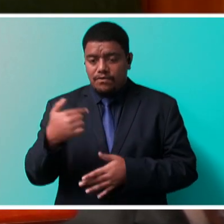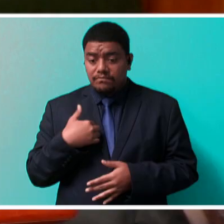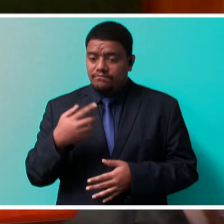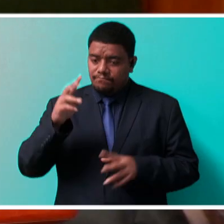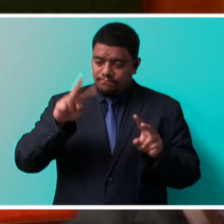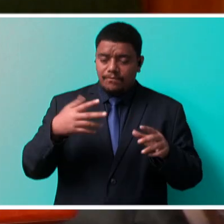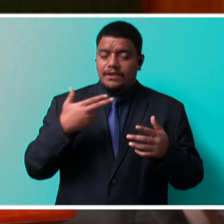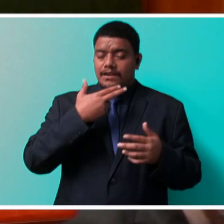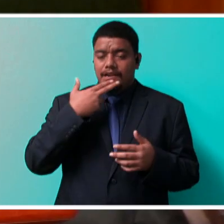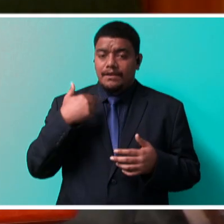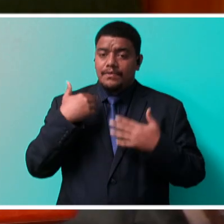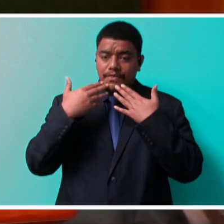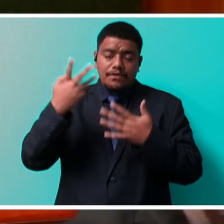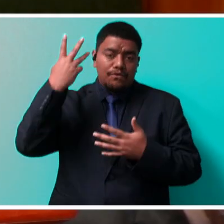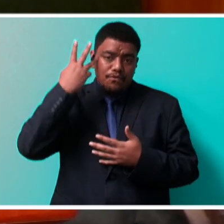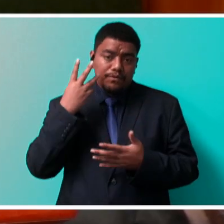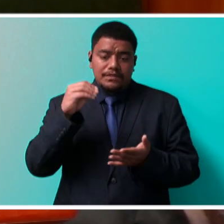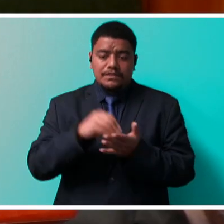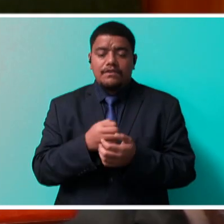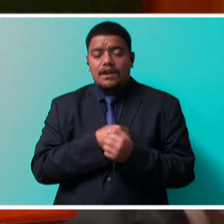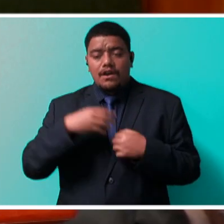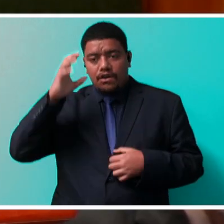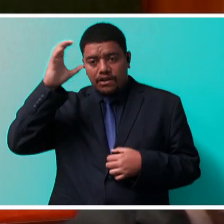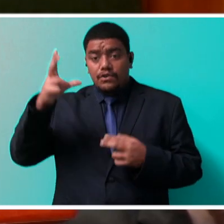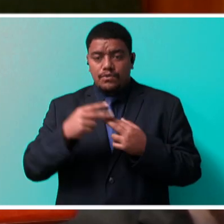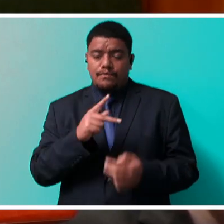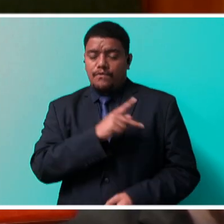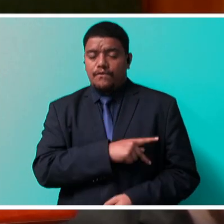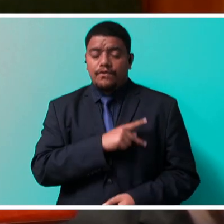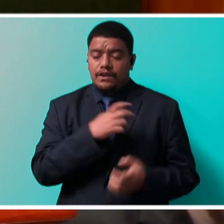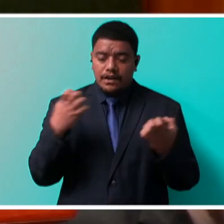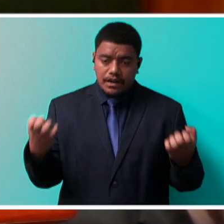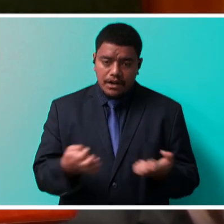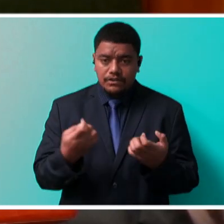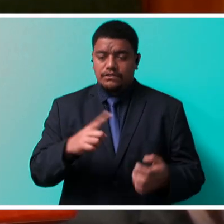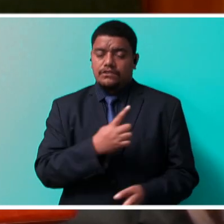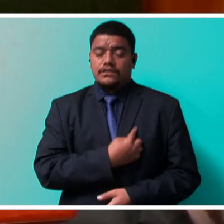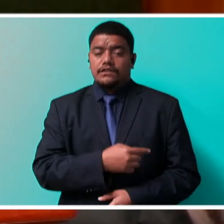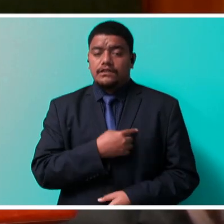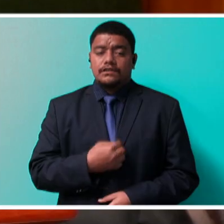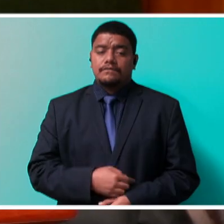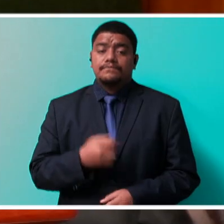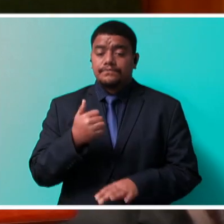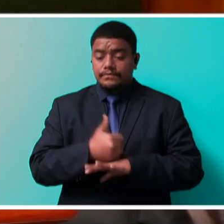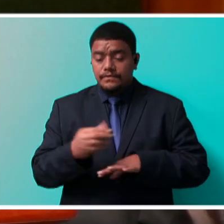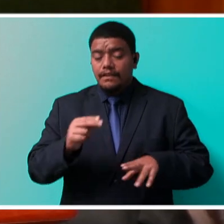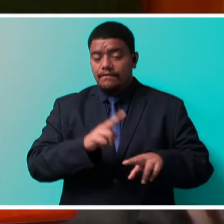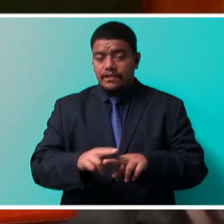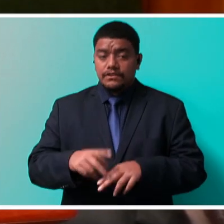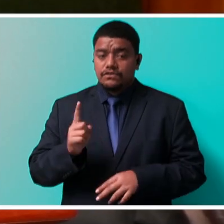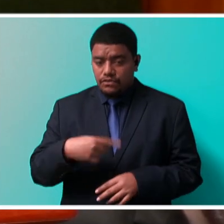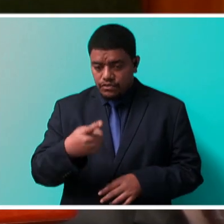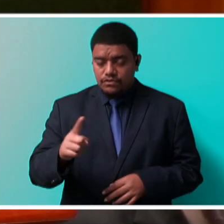inspect, and thank the women serving our country with professionalism, courage, and dedication. The government of Fiji remains committed